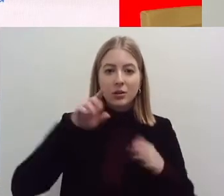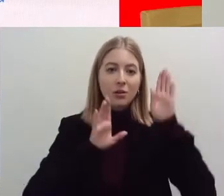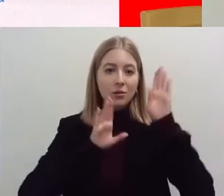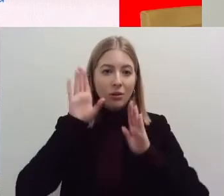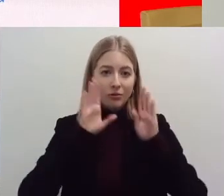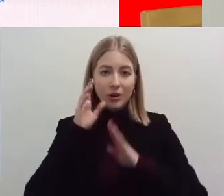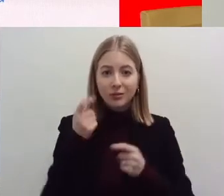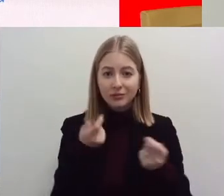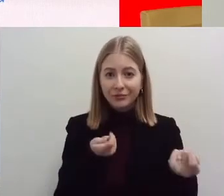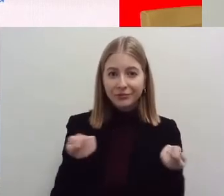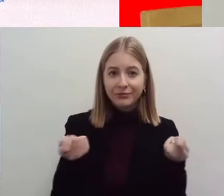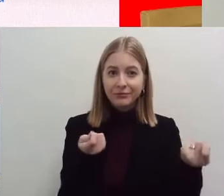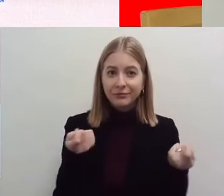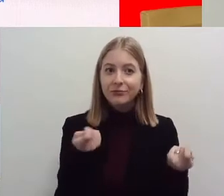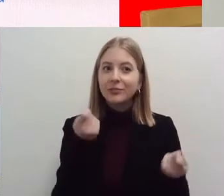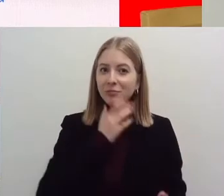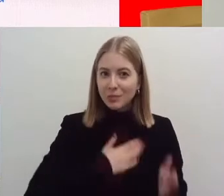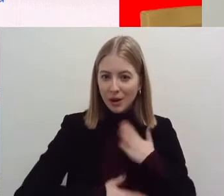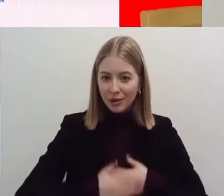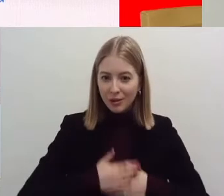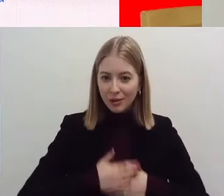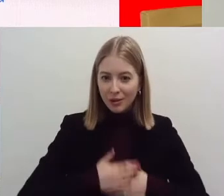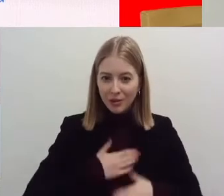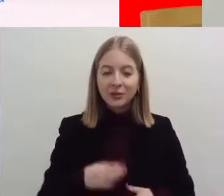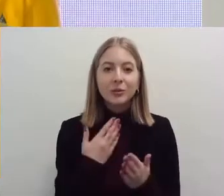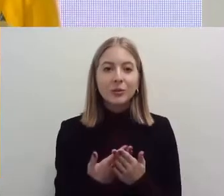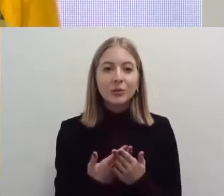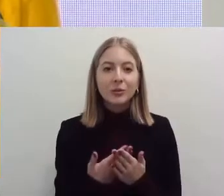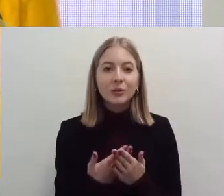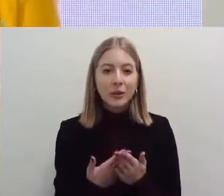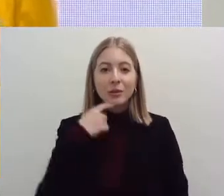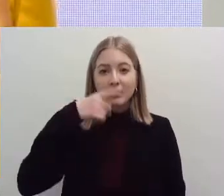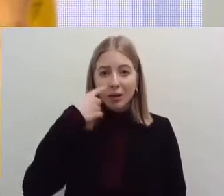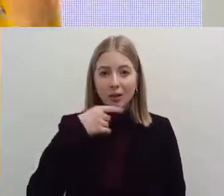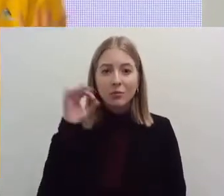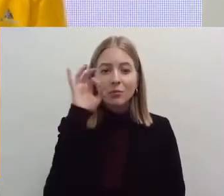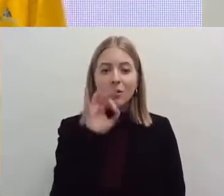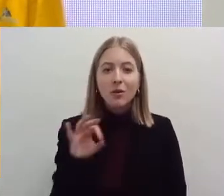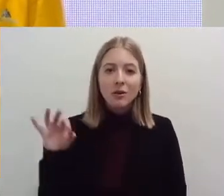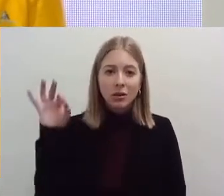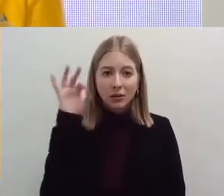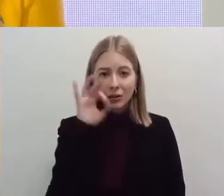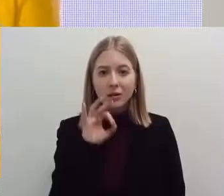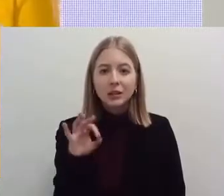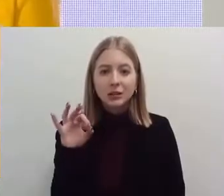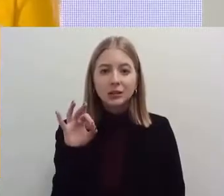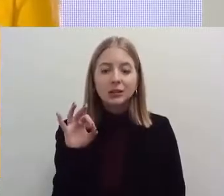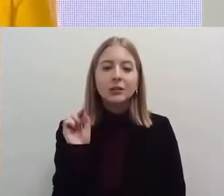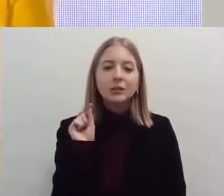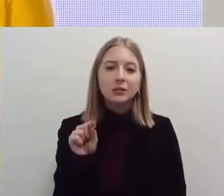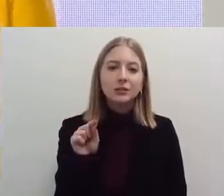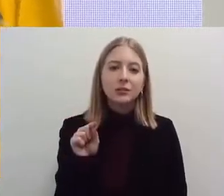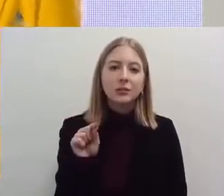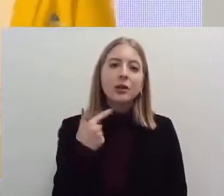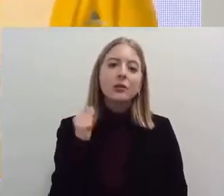society. Even though if we sometimes feel the hands are shaking or our voice is breaking, we still feel inclusive with you